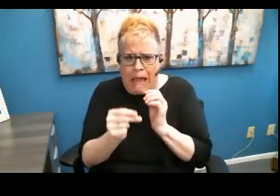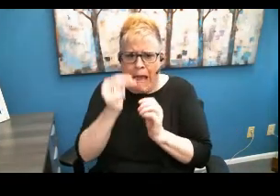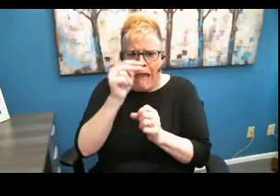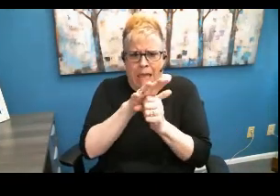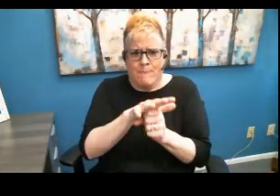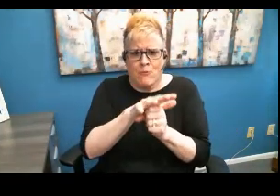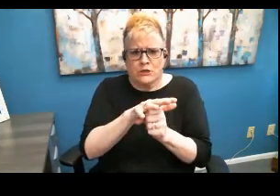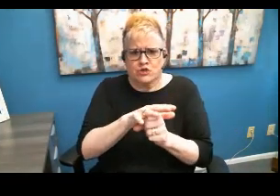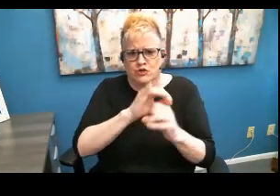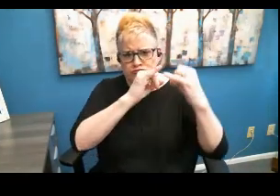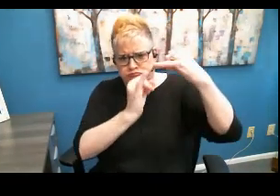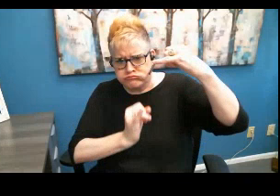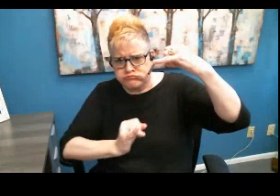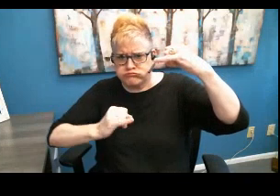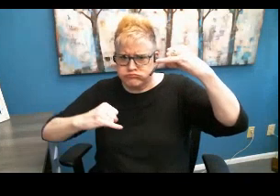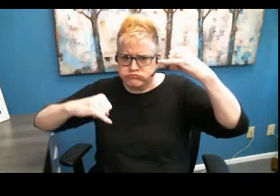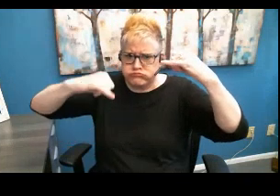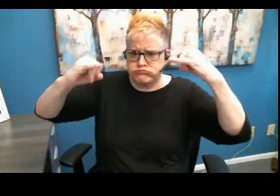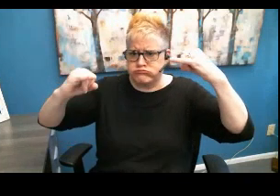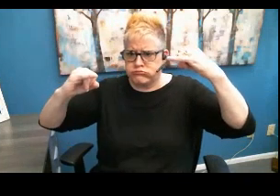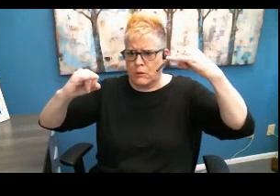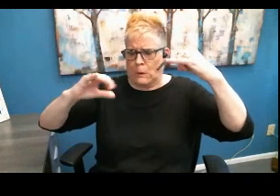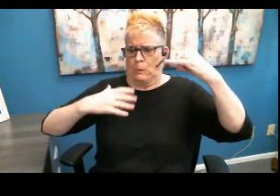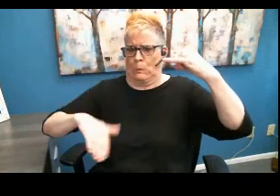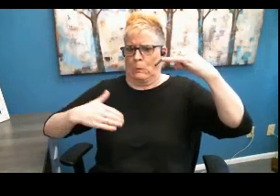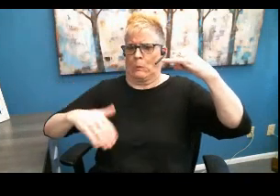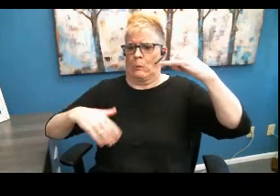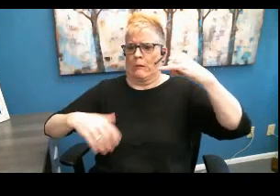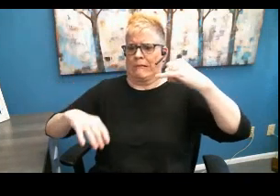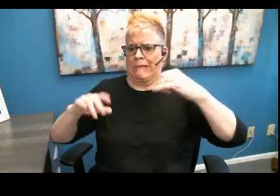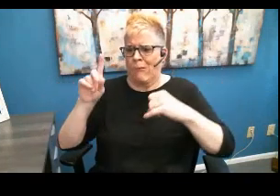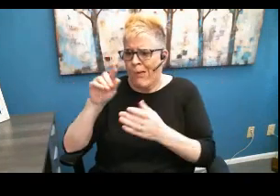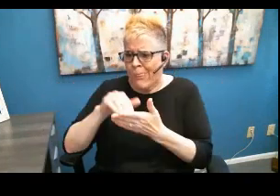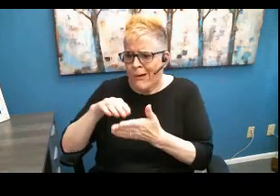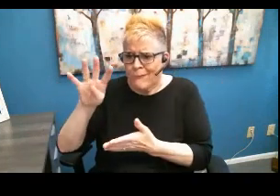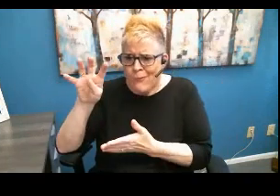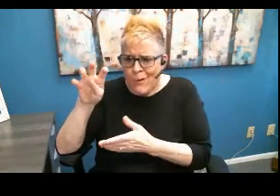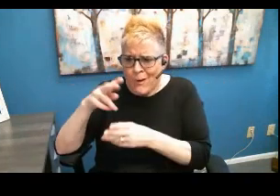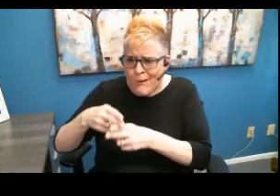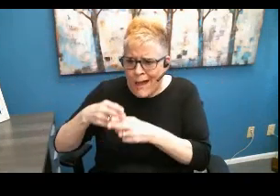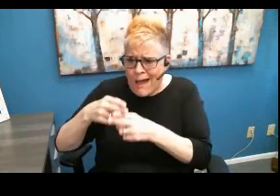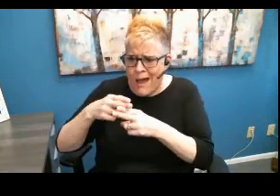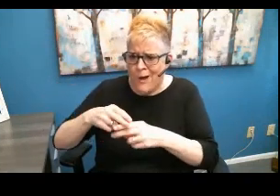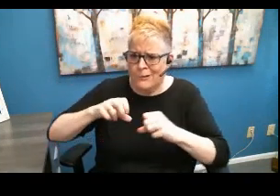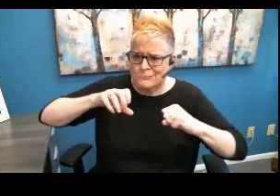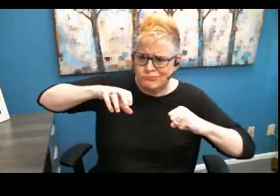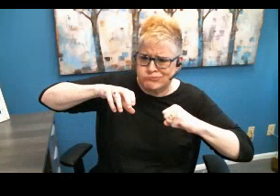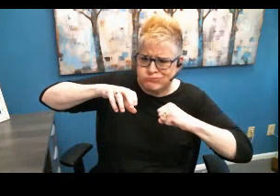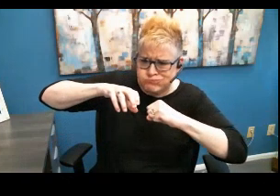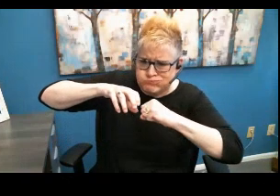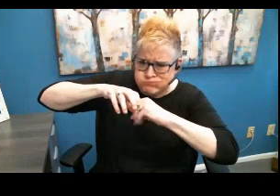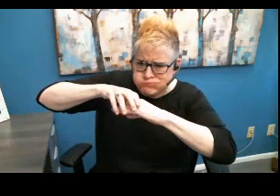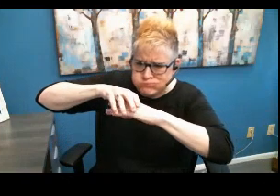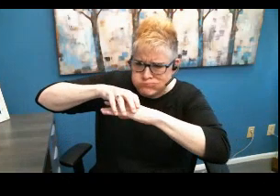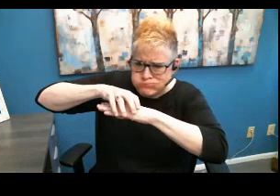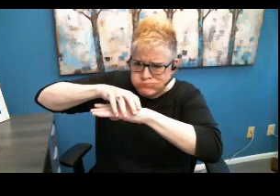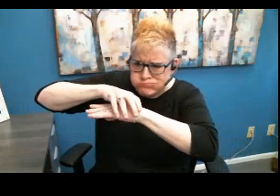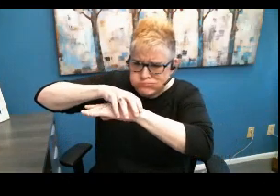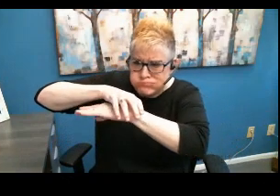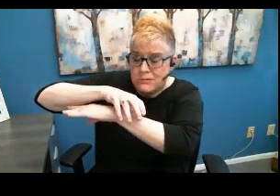pressure main trunk lines of gas transmission that traverse across the county here. And again, this is